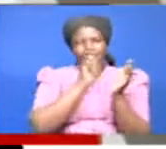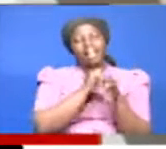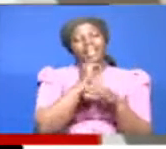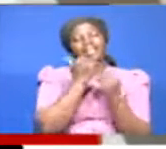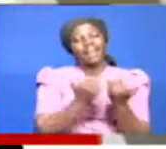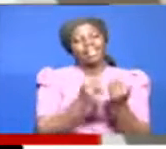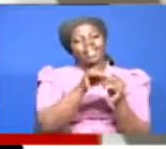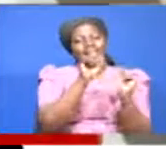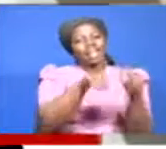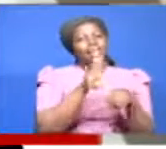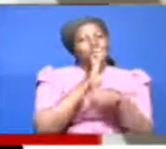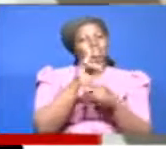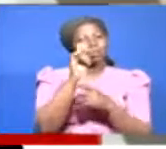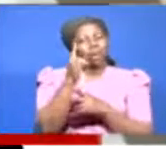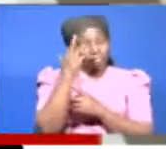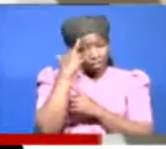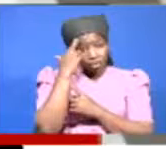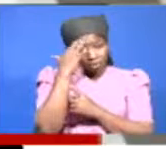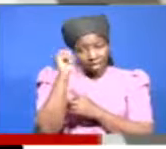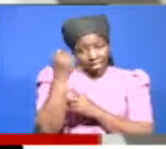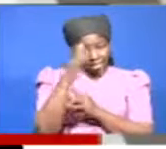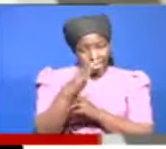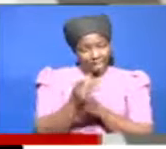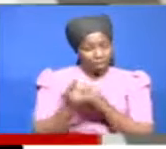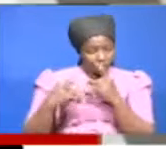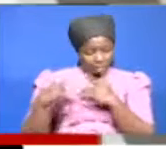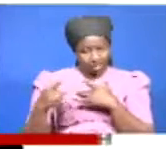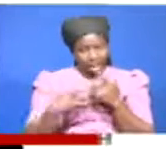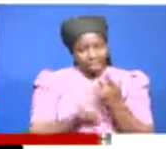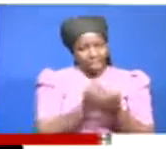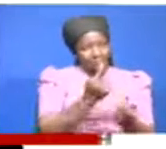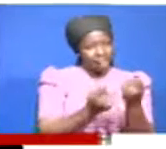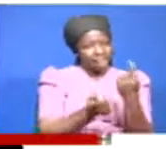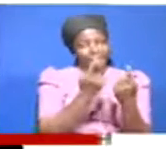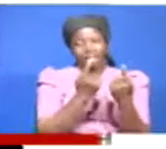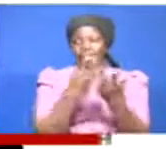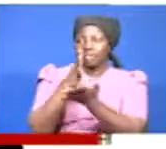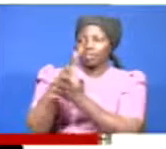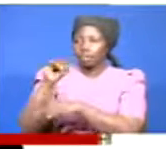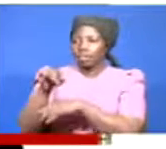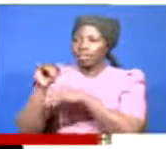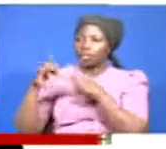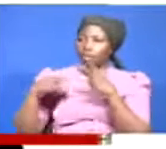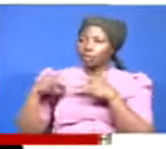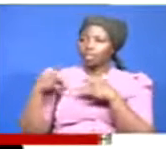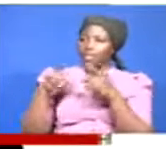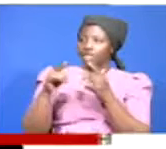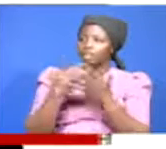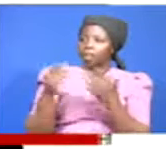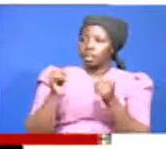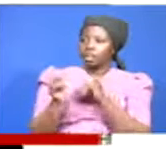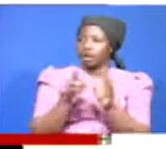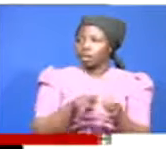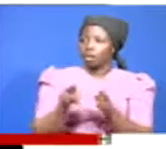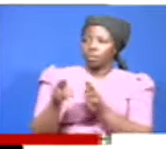reasons why Kenyans are raising that concern. Yes, that concern is of course something which an ordinary person